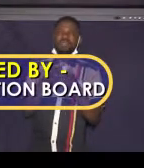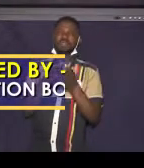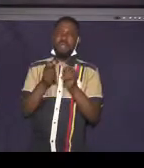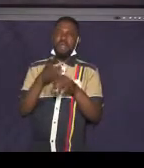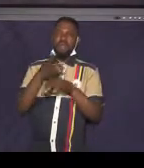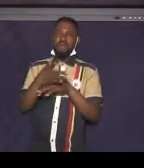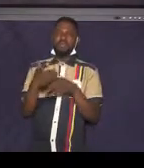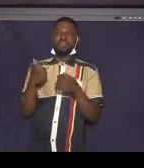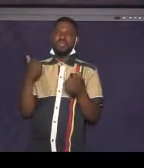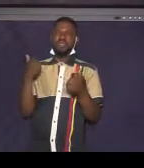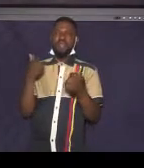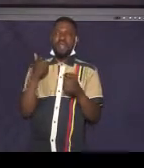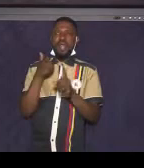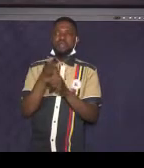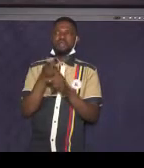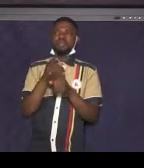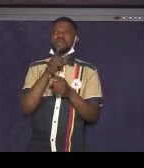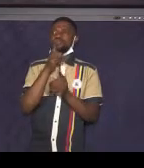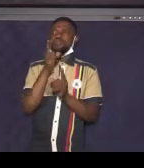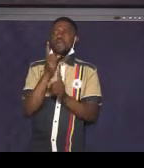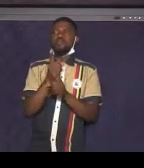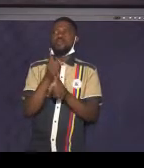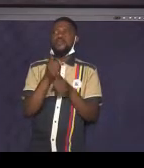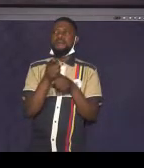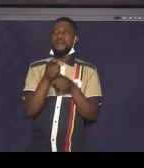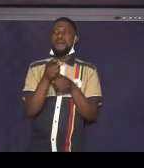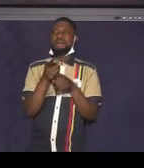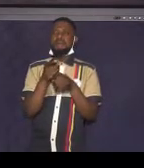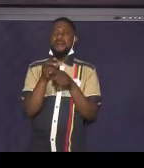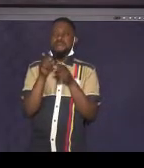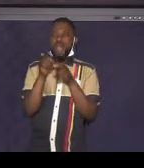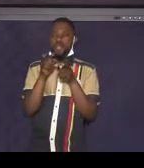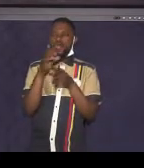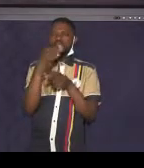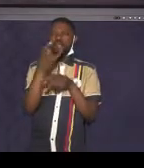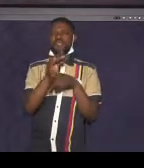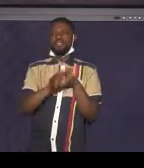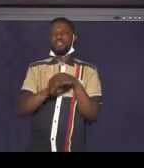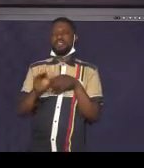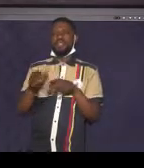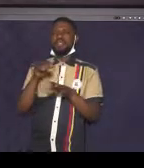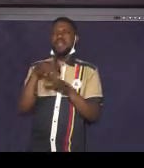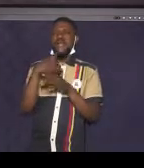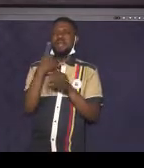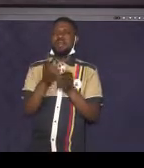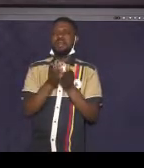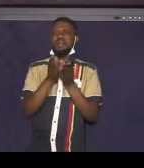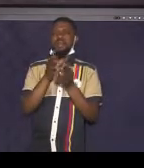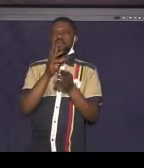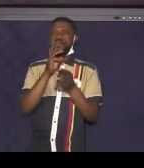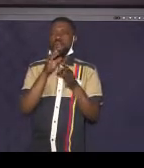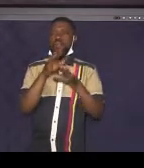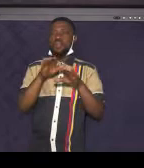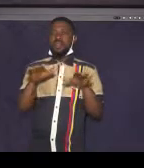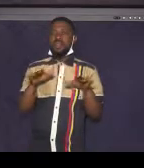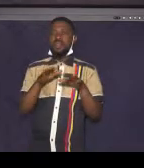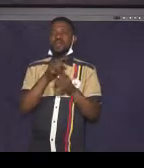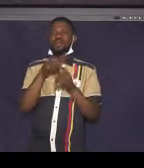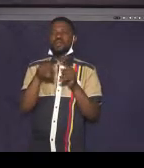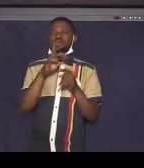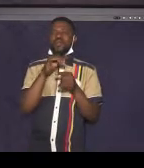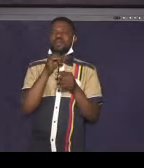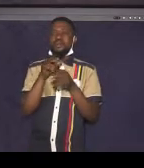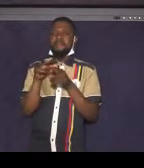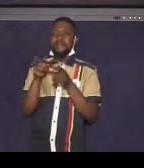one. Improper monitoring of children at the pool. This one goes to the adults too. When you are not